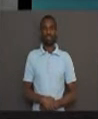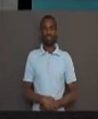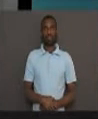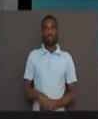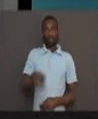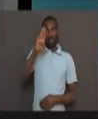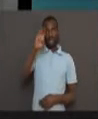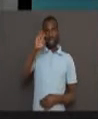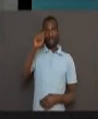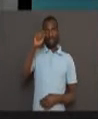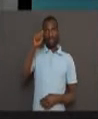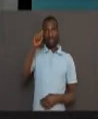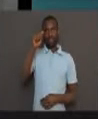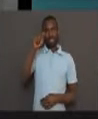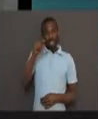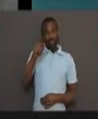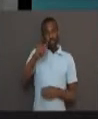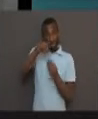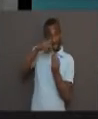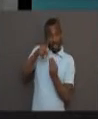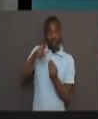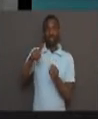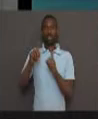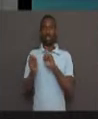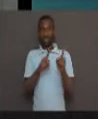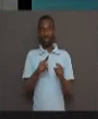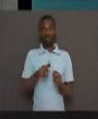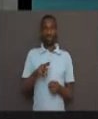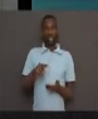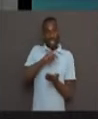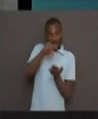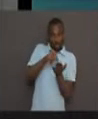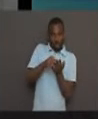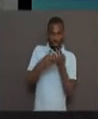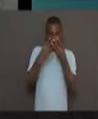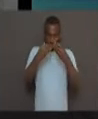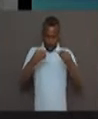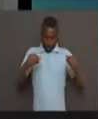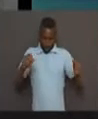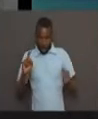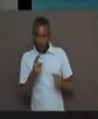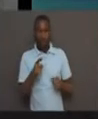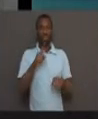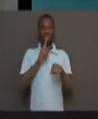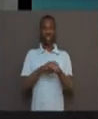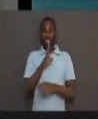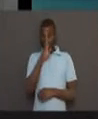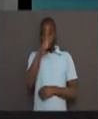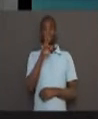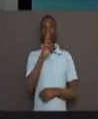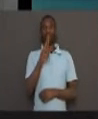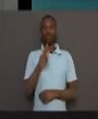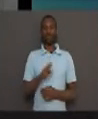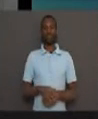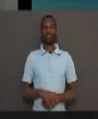Beta particles are emitted when a neutron decays into a proton.